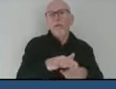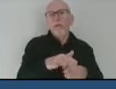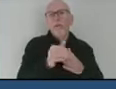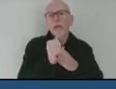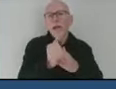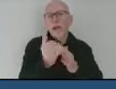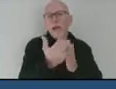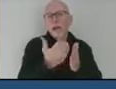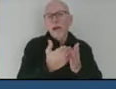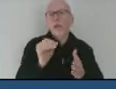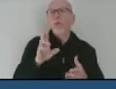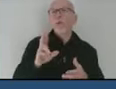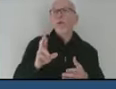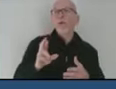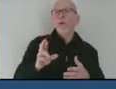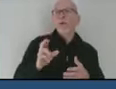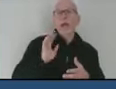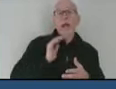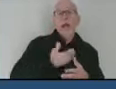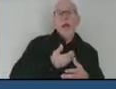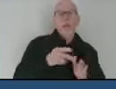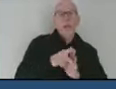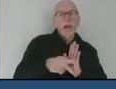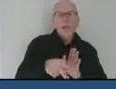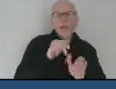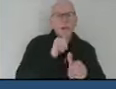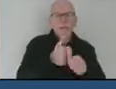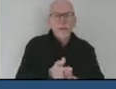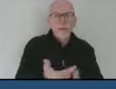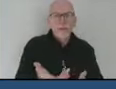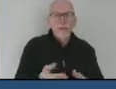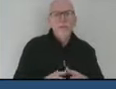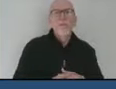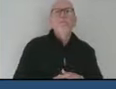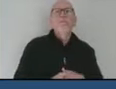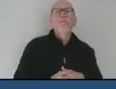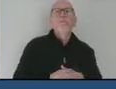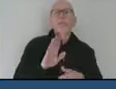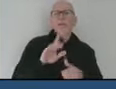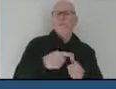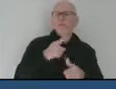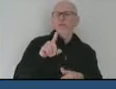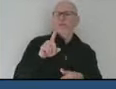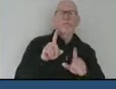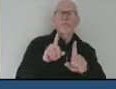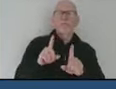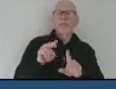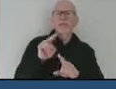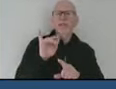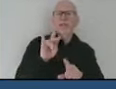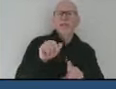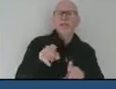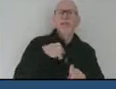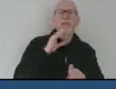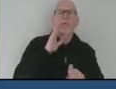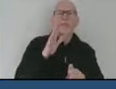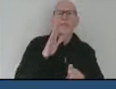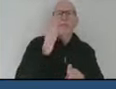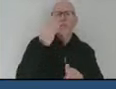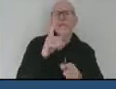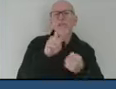guidelines as well, or our policies. Your first question, but Nikki, I will get you